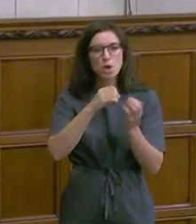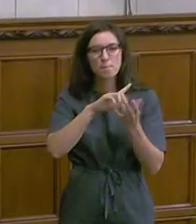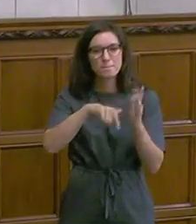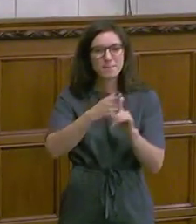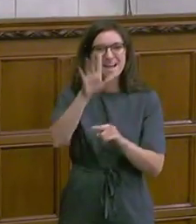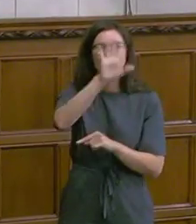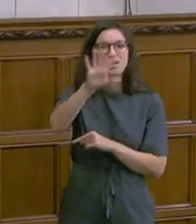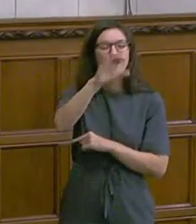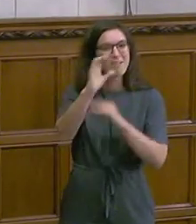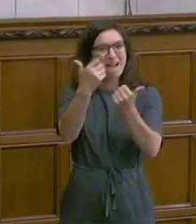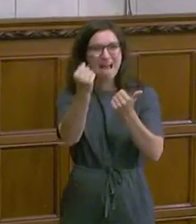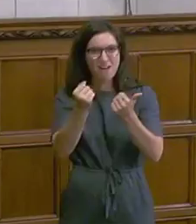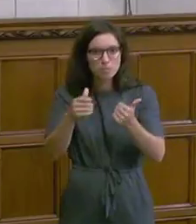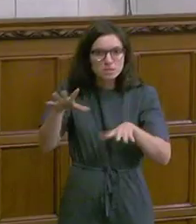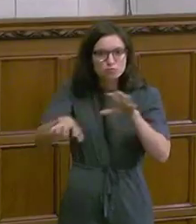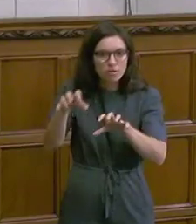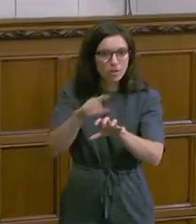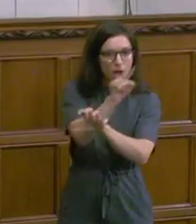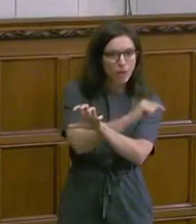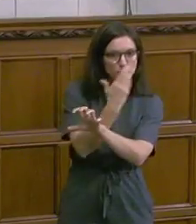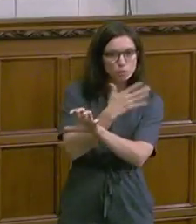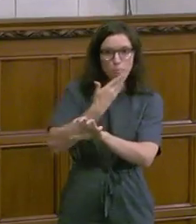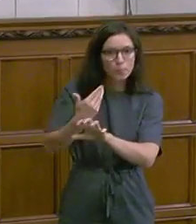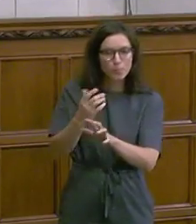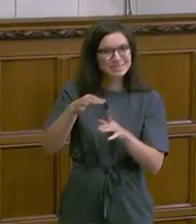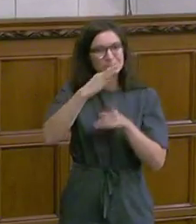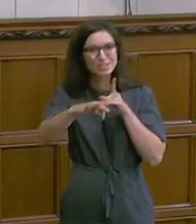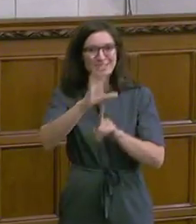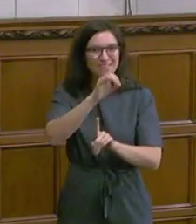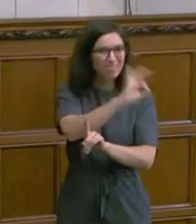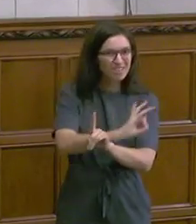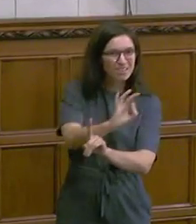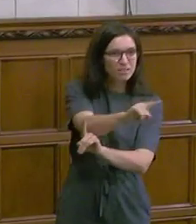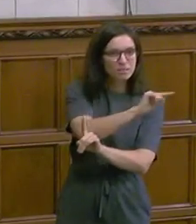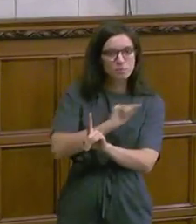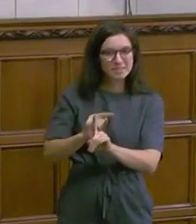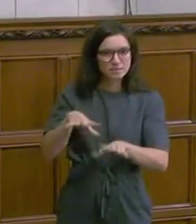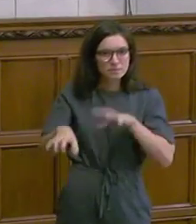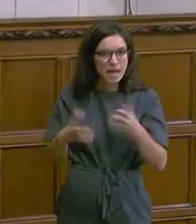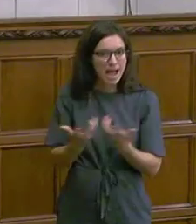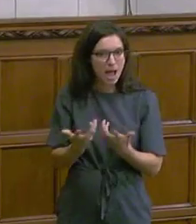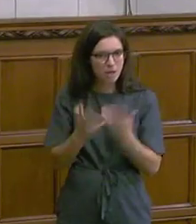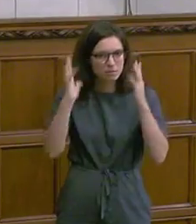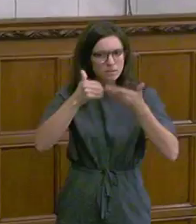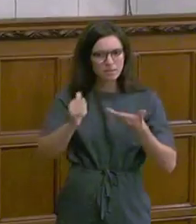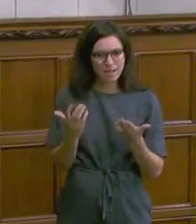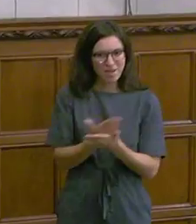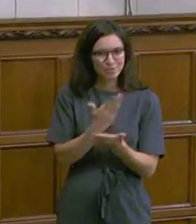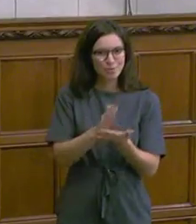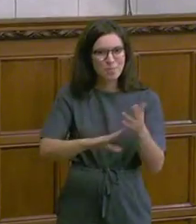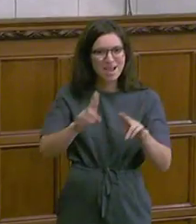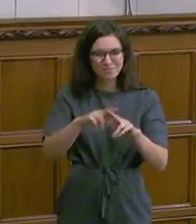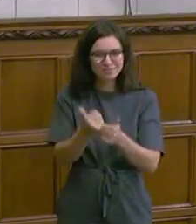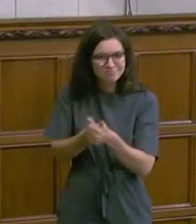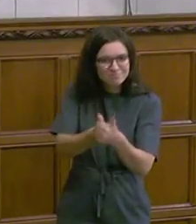child. How can the Minister be confident that they and their families are getting the support they need to thrive? And looking to the future of